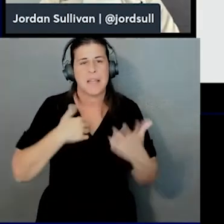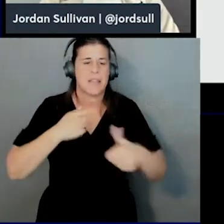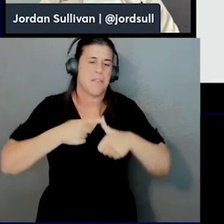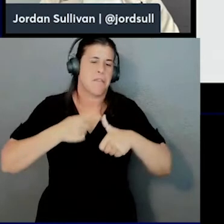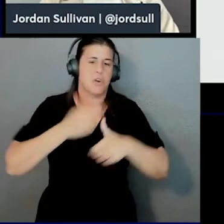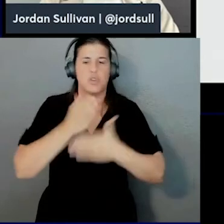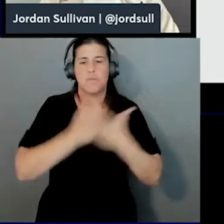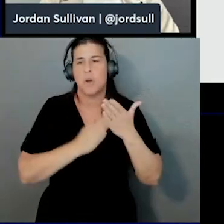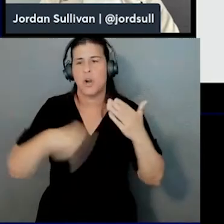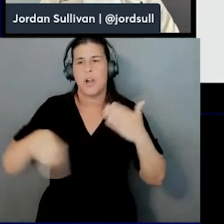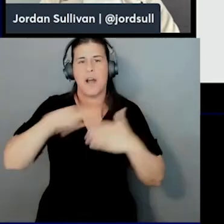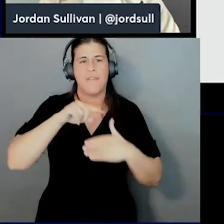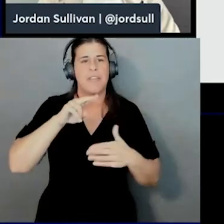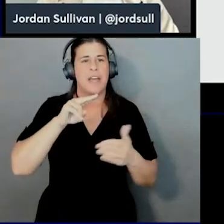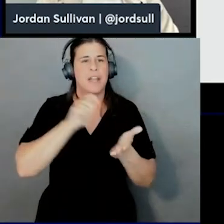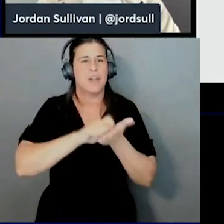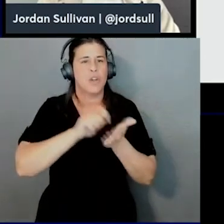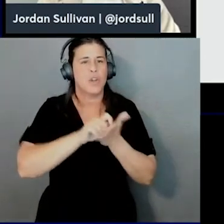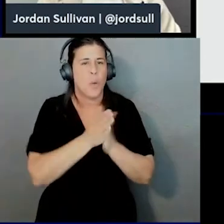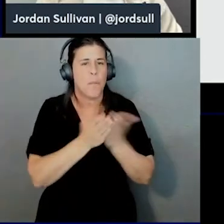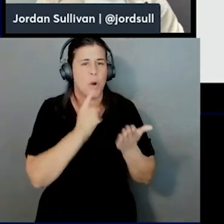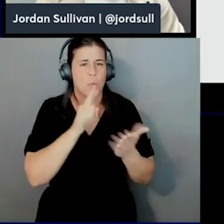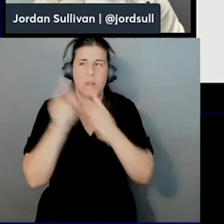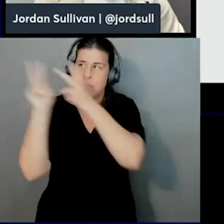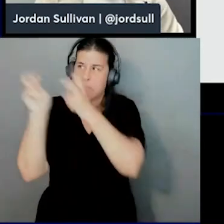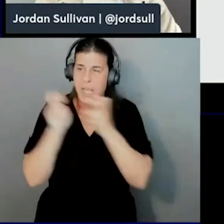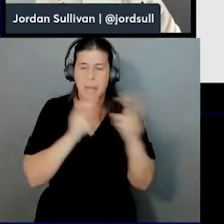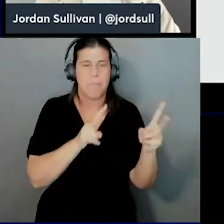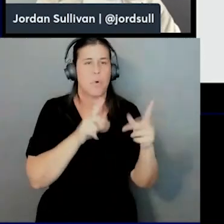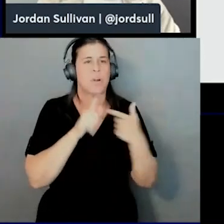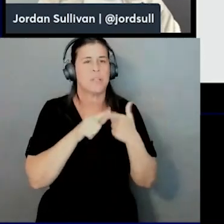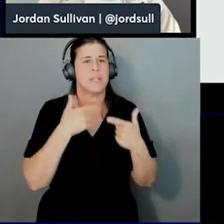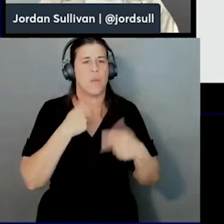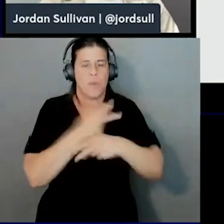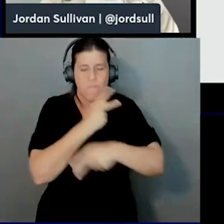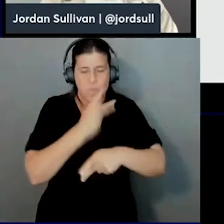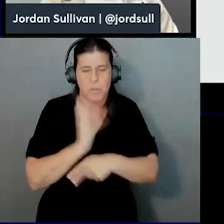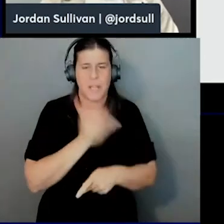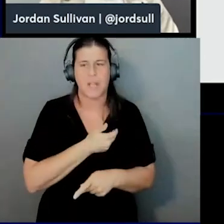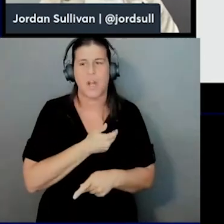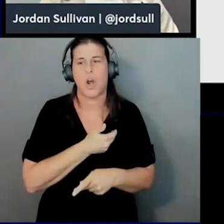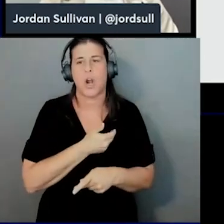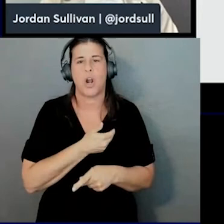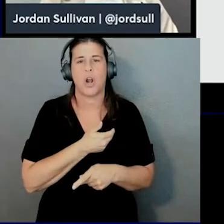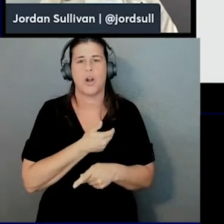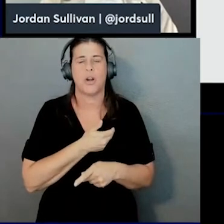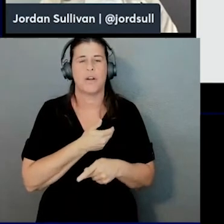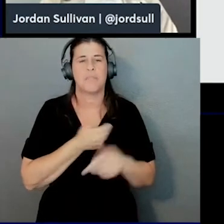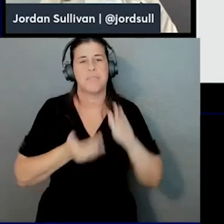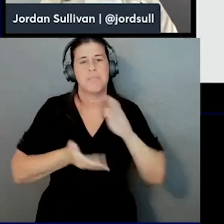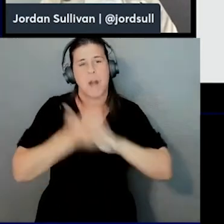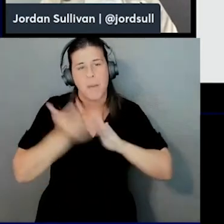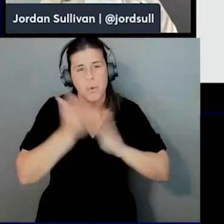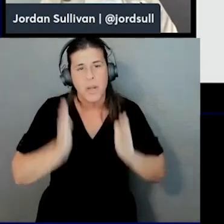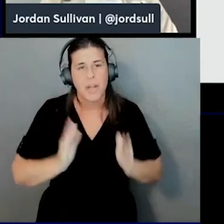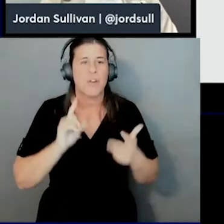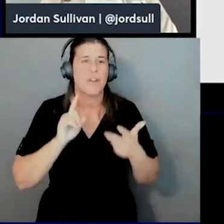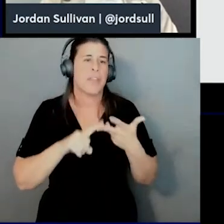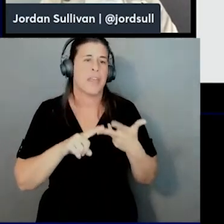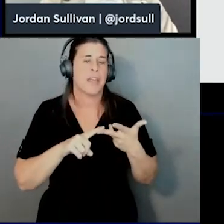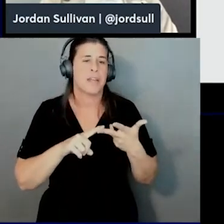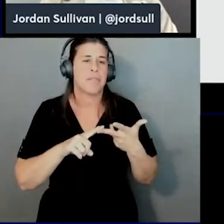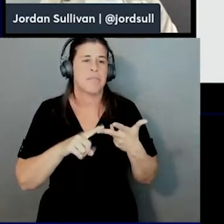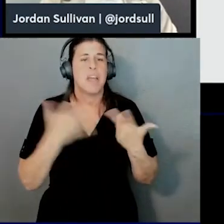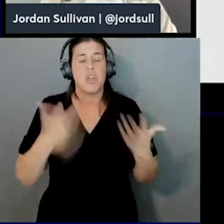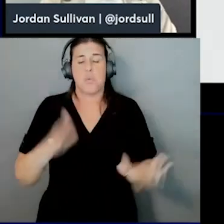this notebook in the imports. So we basically formulate our operator, and we, as you might know,